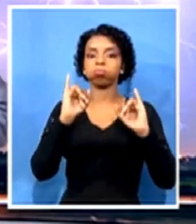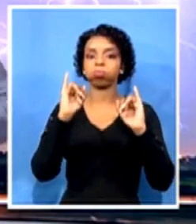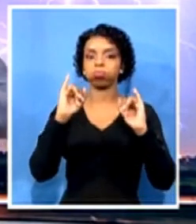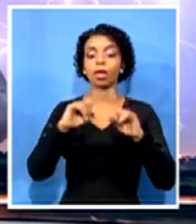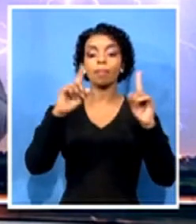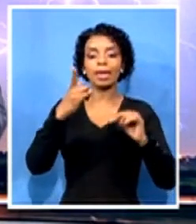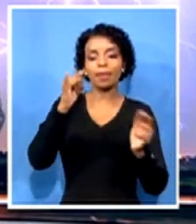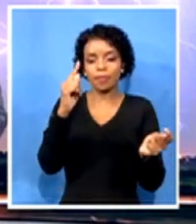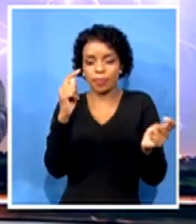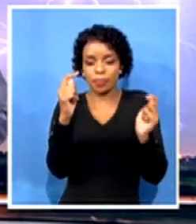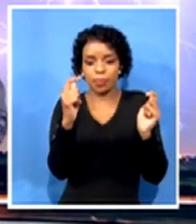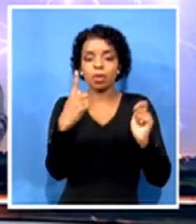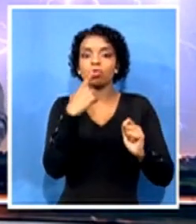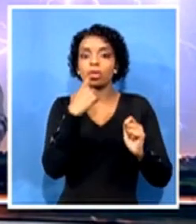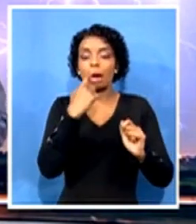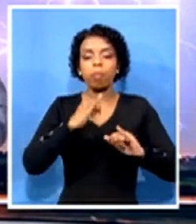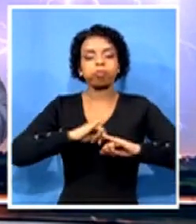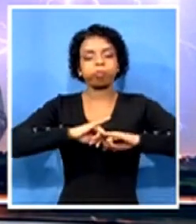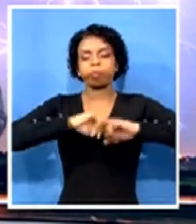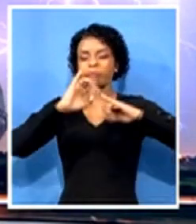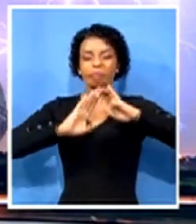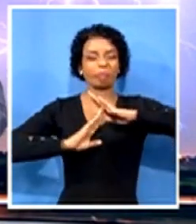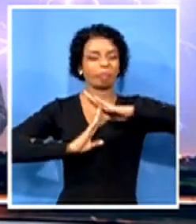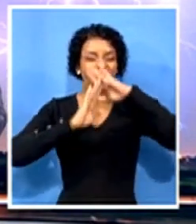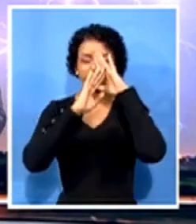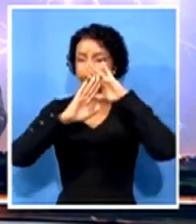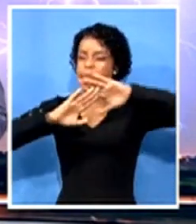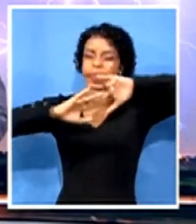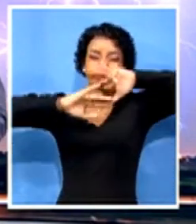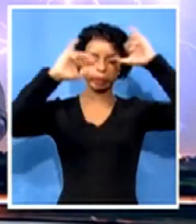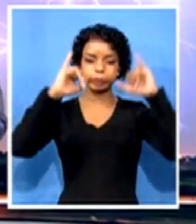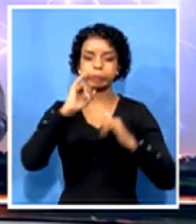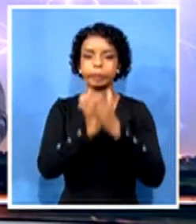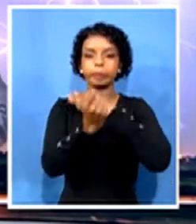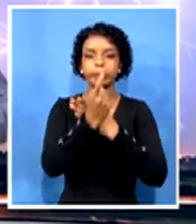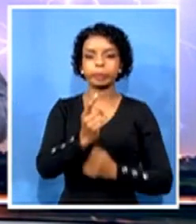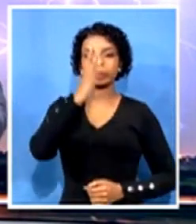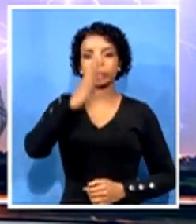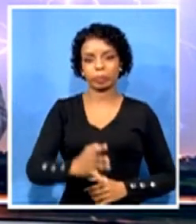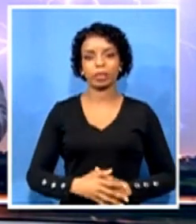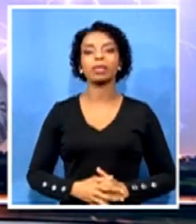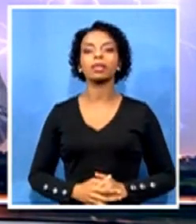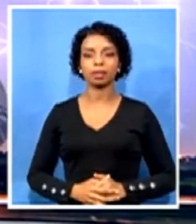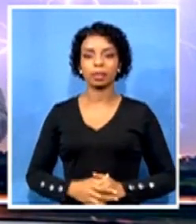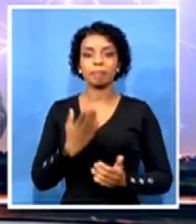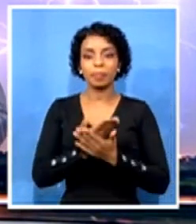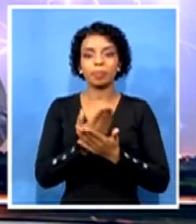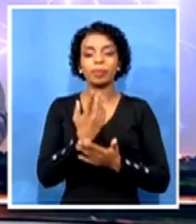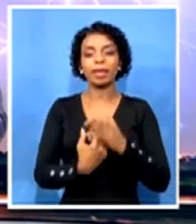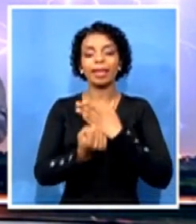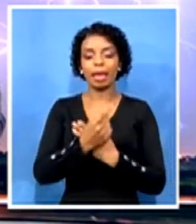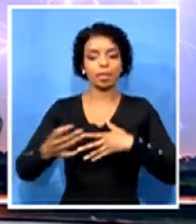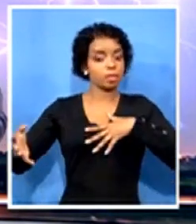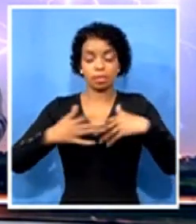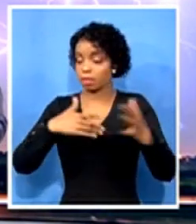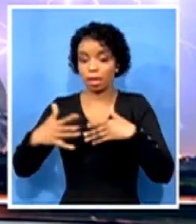Like, it is totally going to happen, and we can experience it at any moment. But with yellow, yes, we can see it in